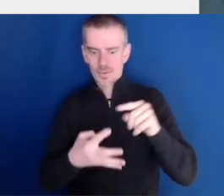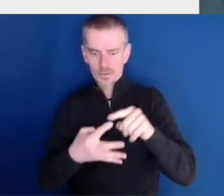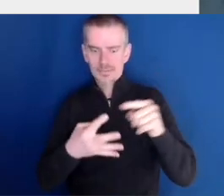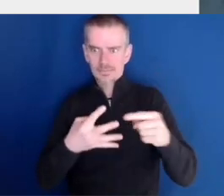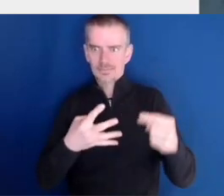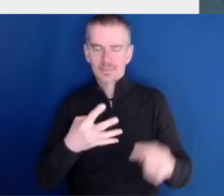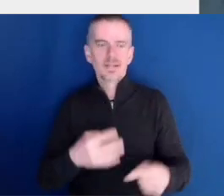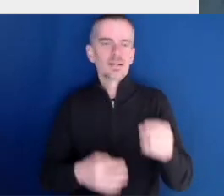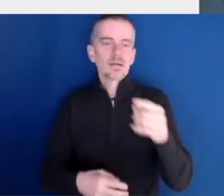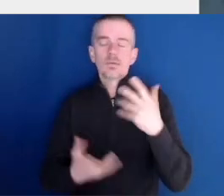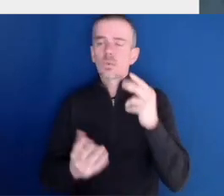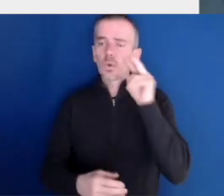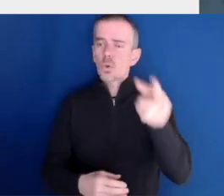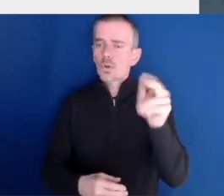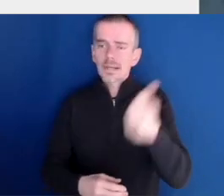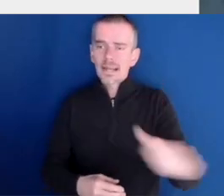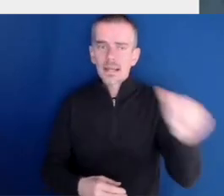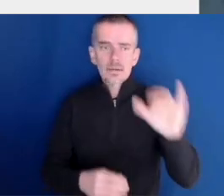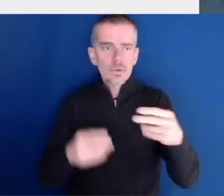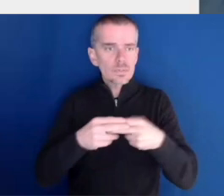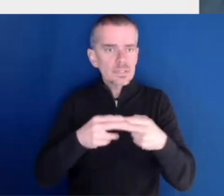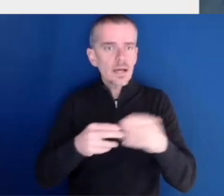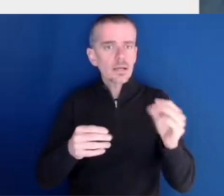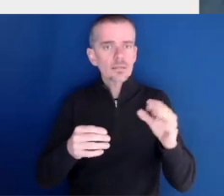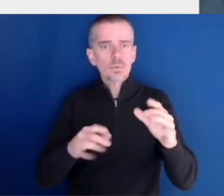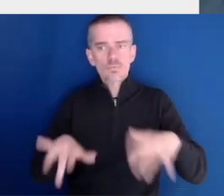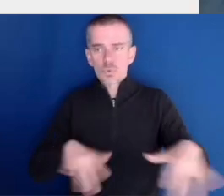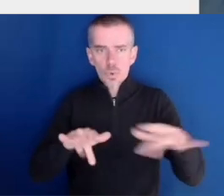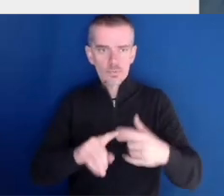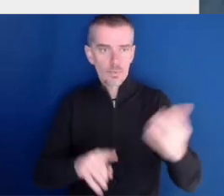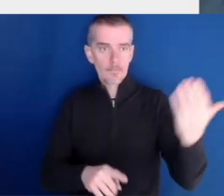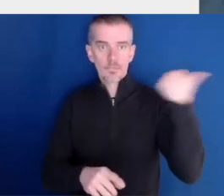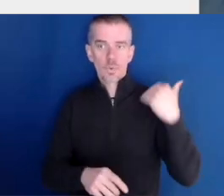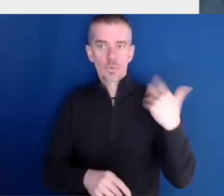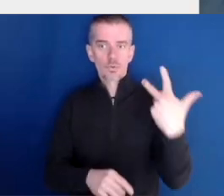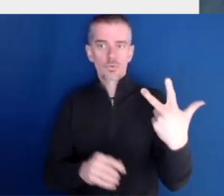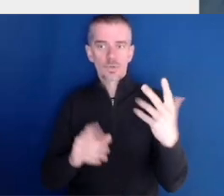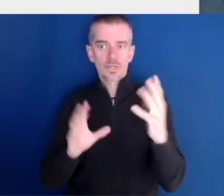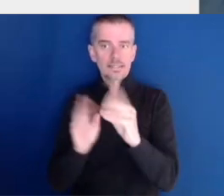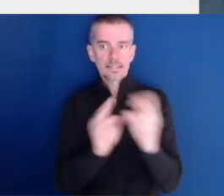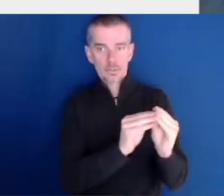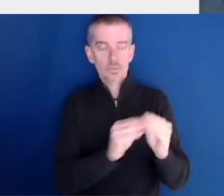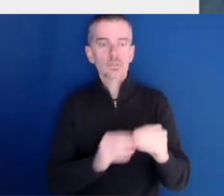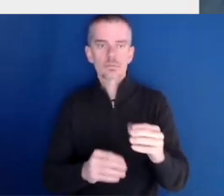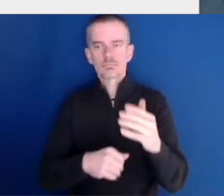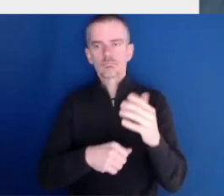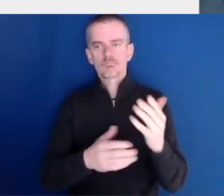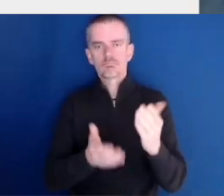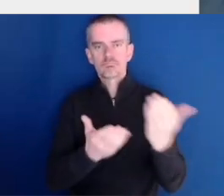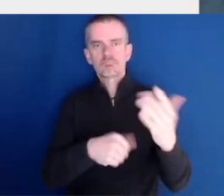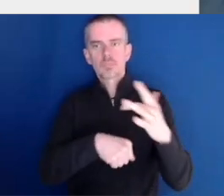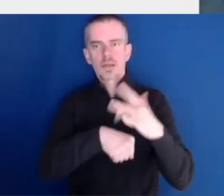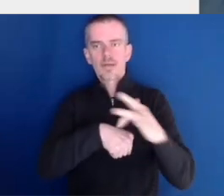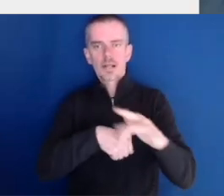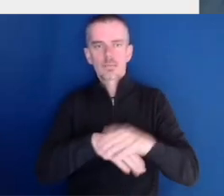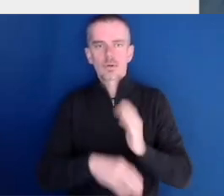take a look at any of the slides or recordings from our prior three sessions, those are available on